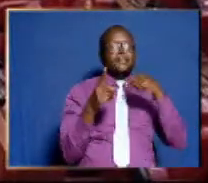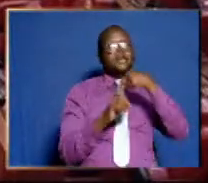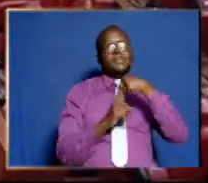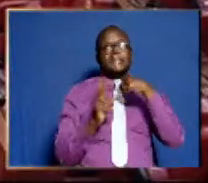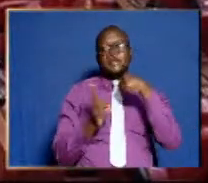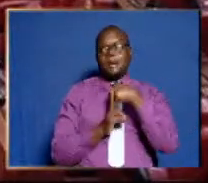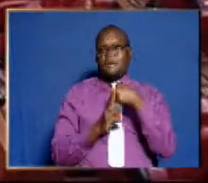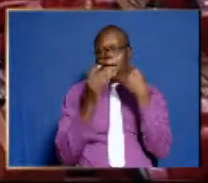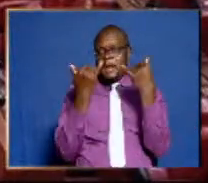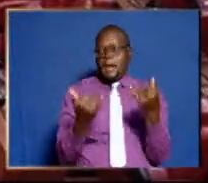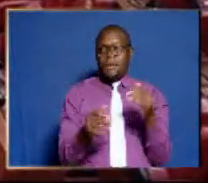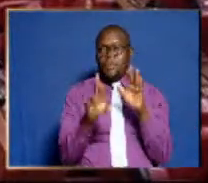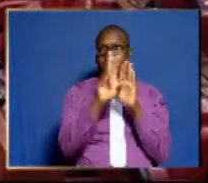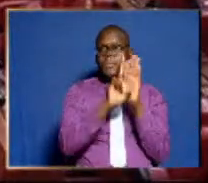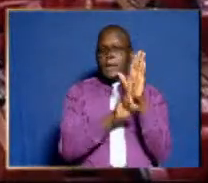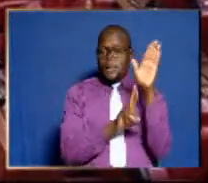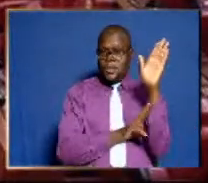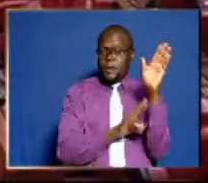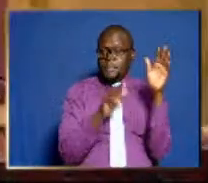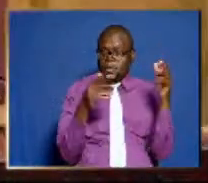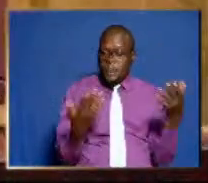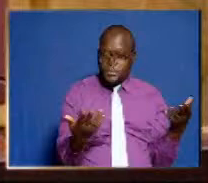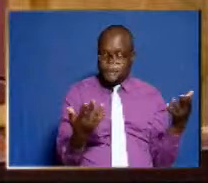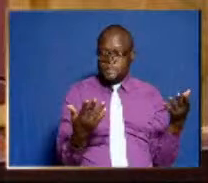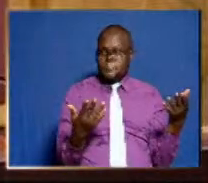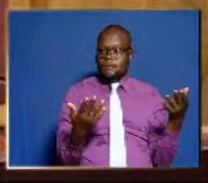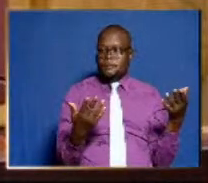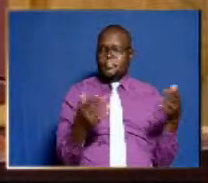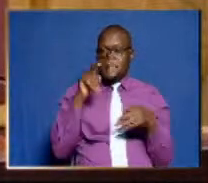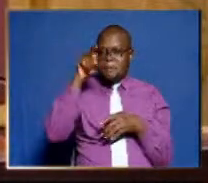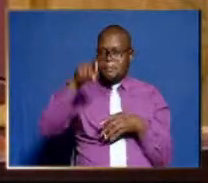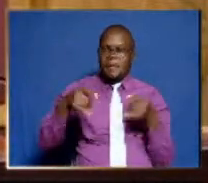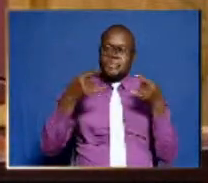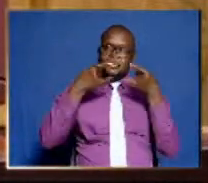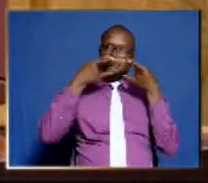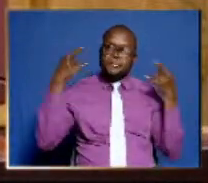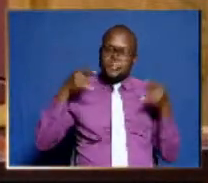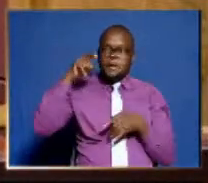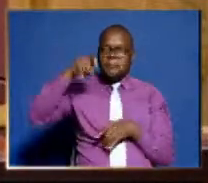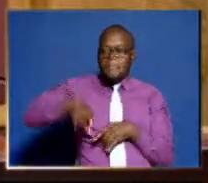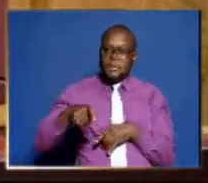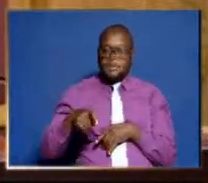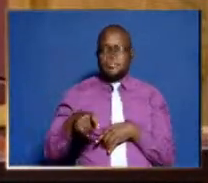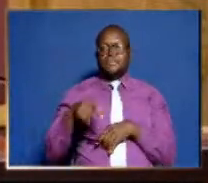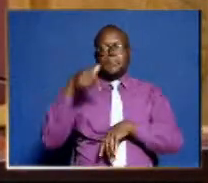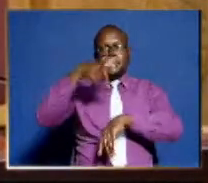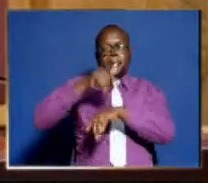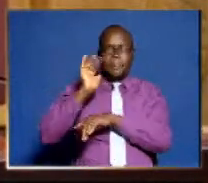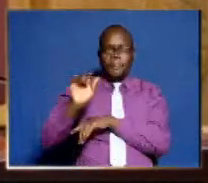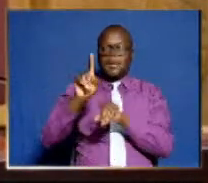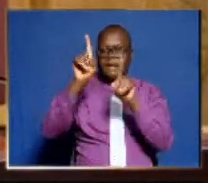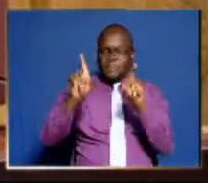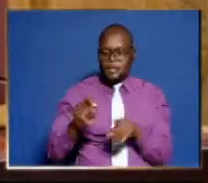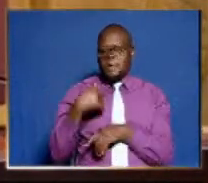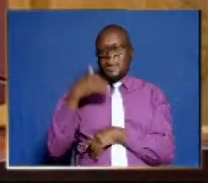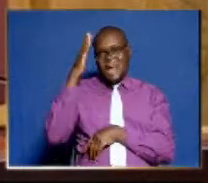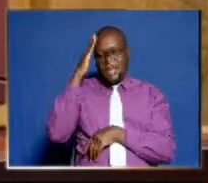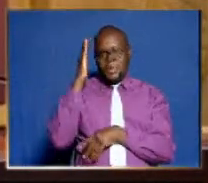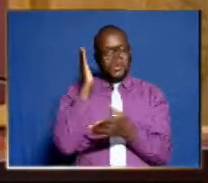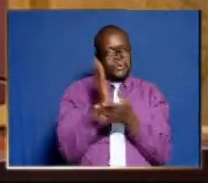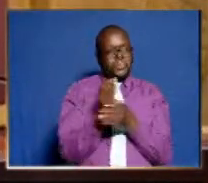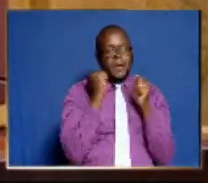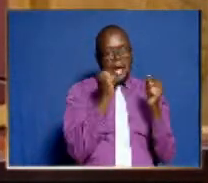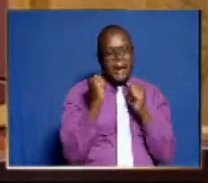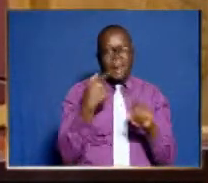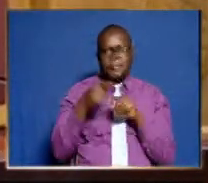norm now, Honorable Wanyonyi, is that you put your mask on, even as you ask the question. I know how uncomfortable it is. Yes,